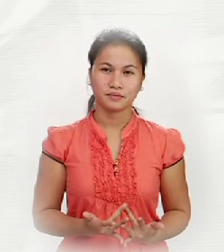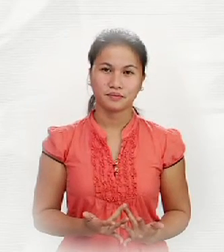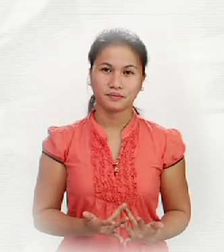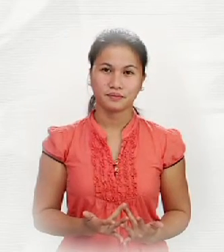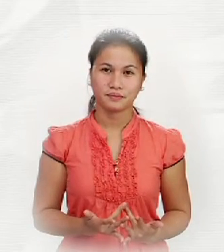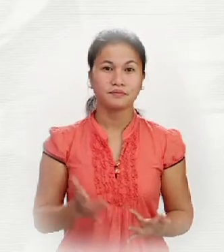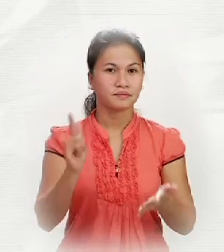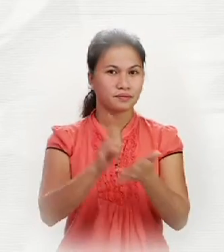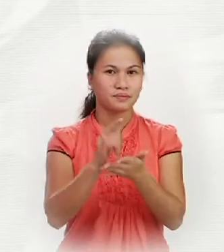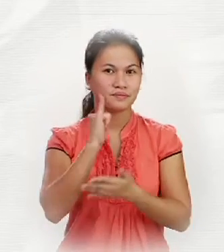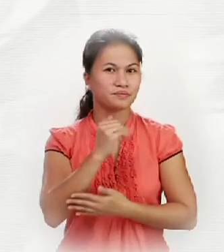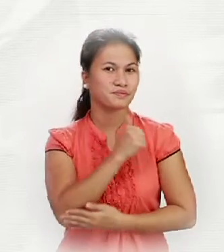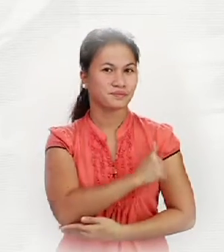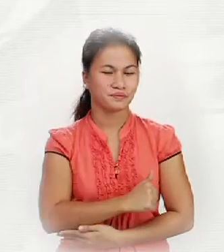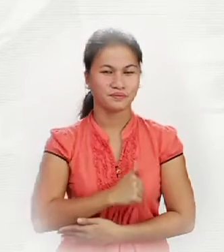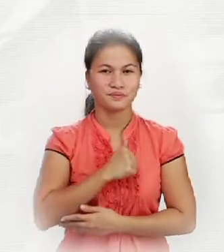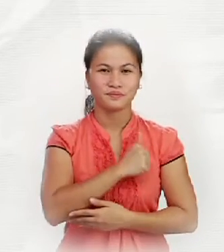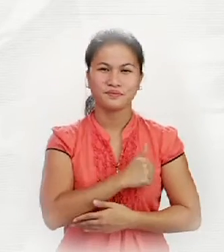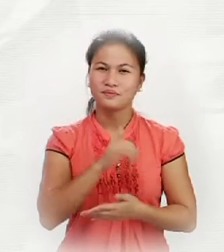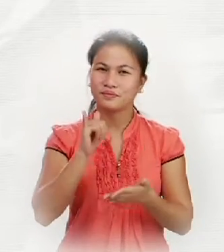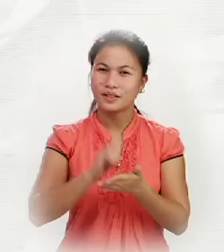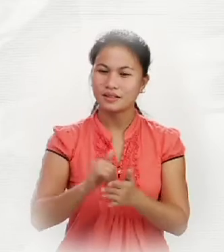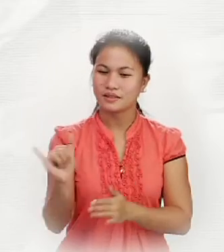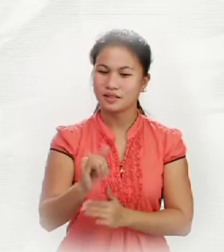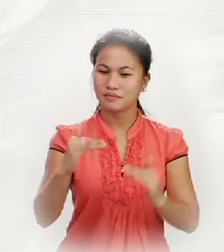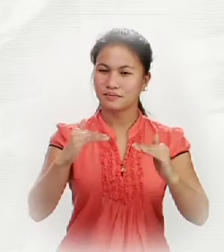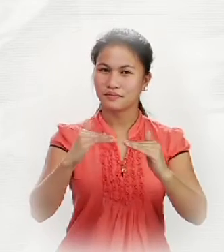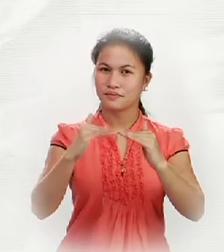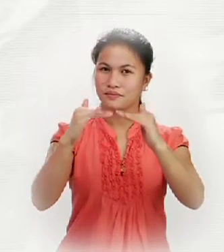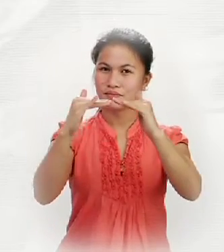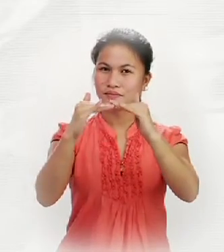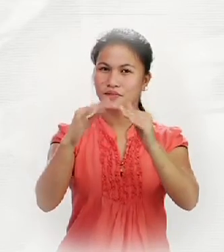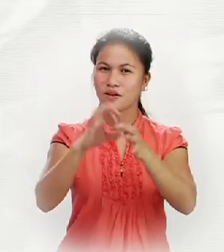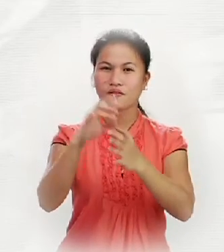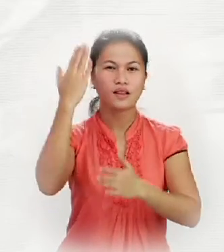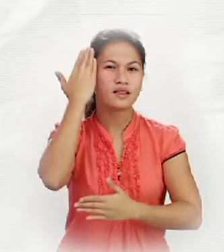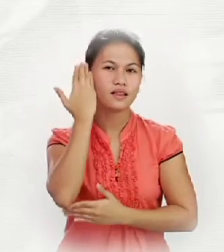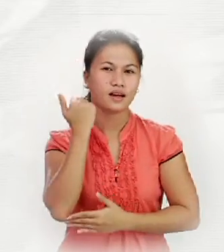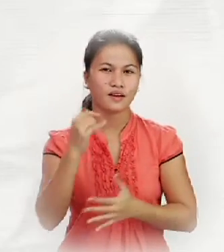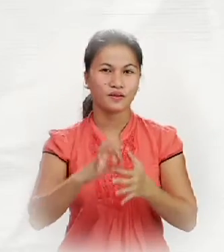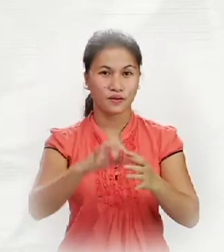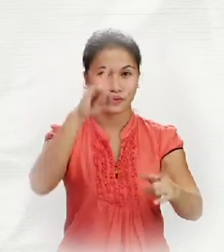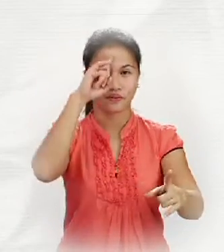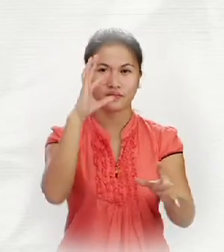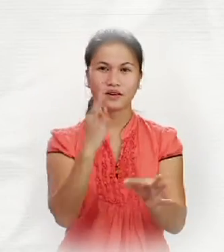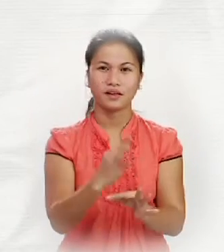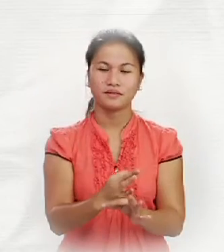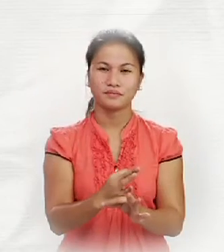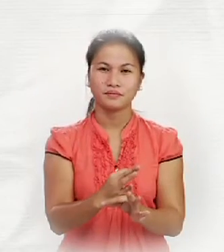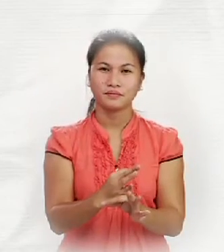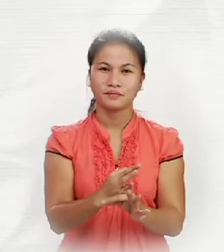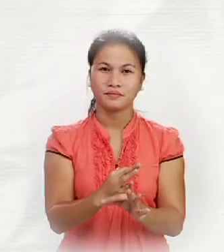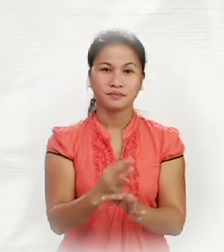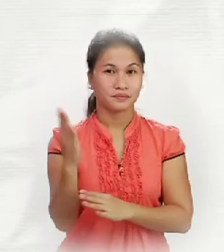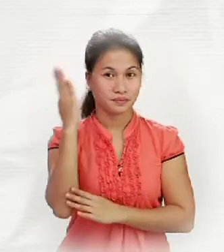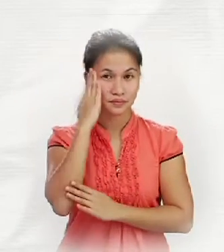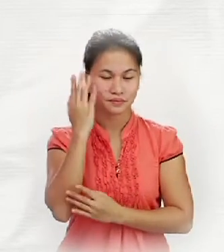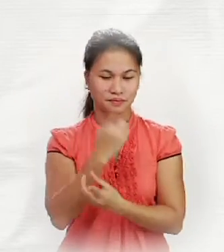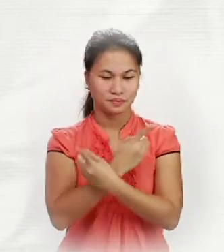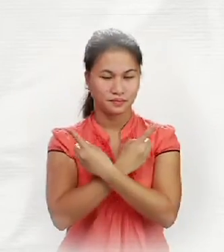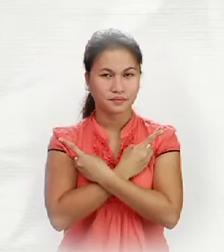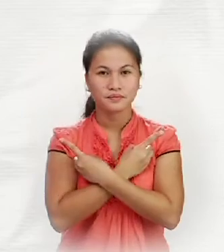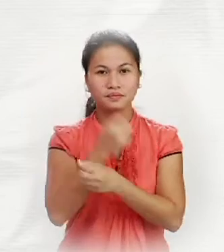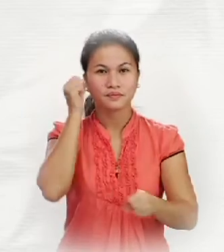This is the attitude that is equivalent to lack of faith. I know, my dear brothers and